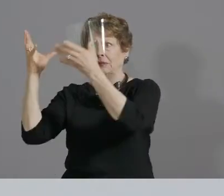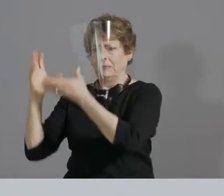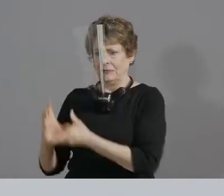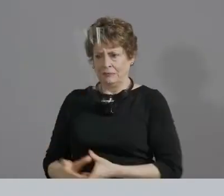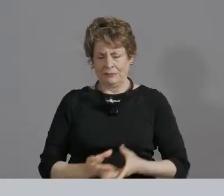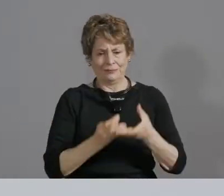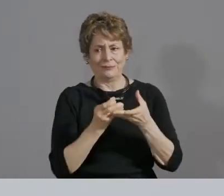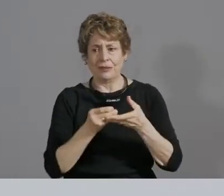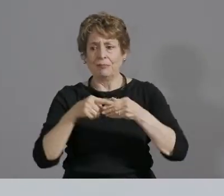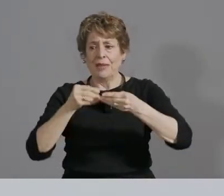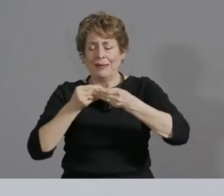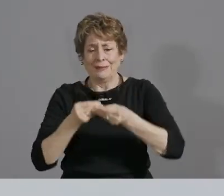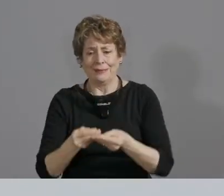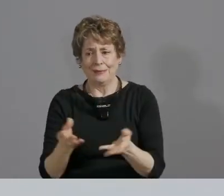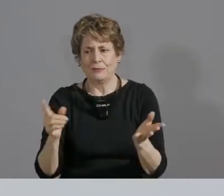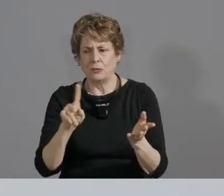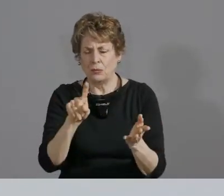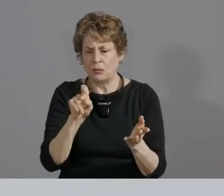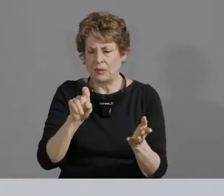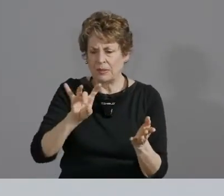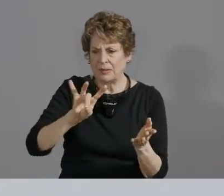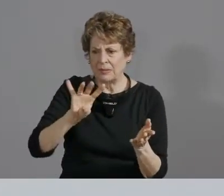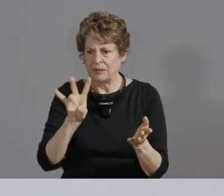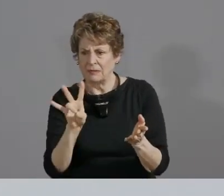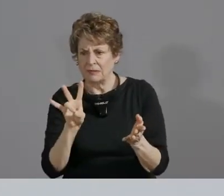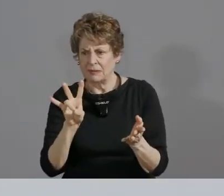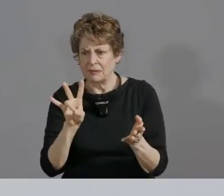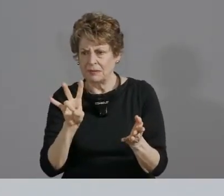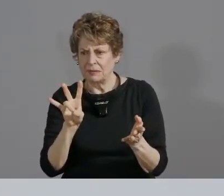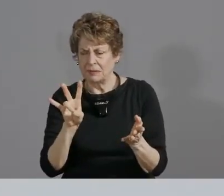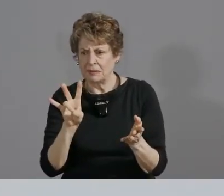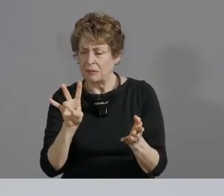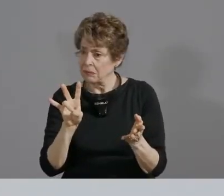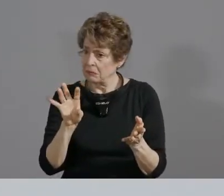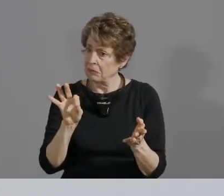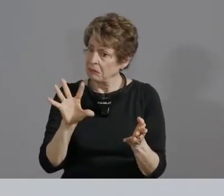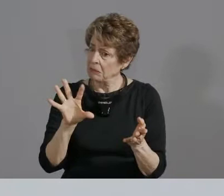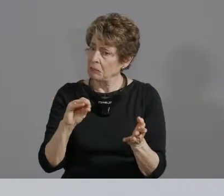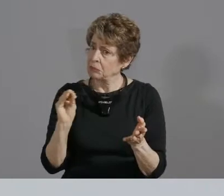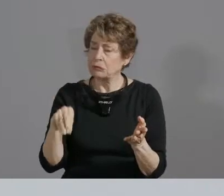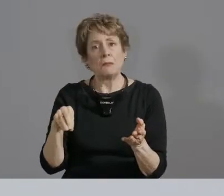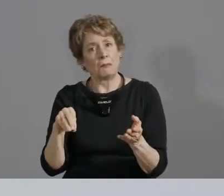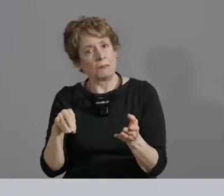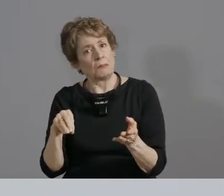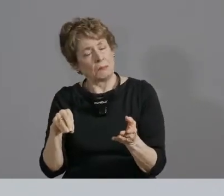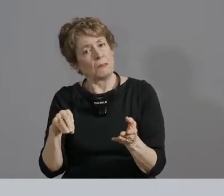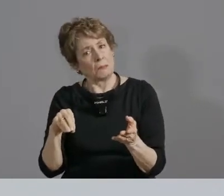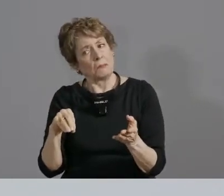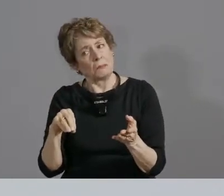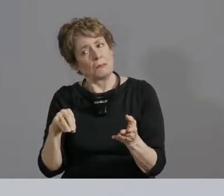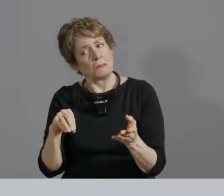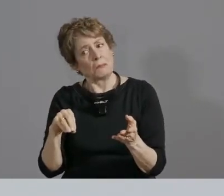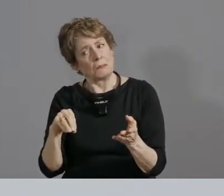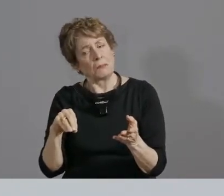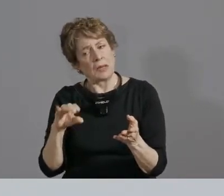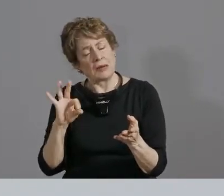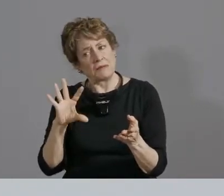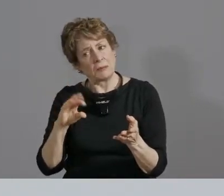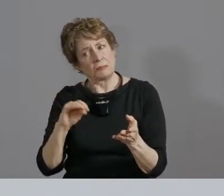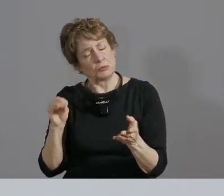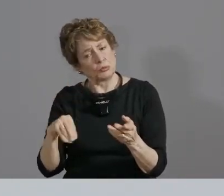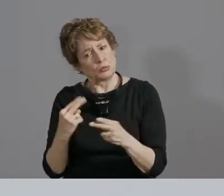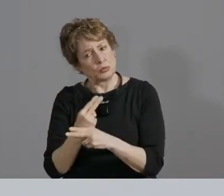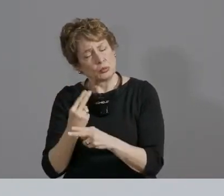180,607. That is 95%. And it says 95% utilized. Can you explain to me what